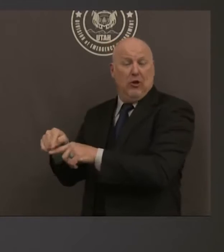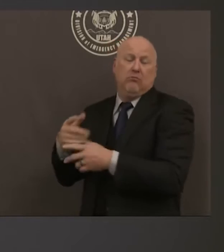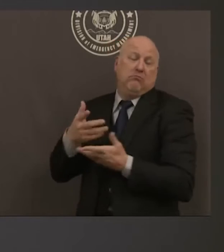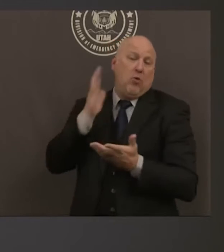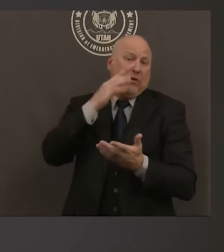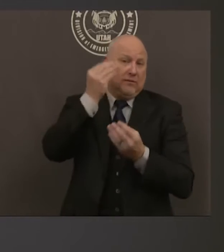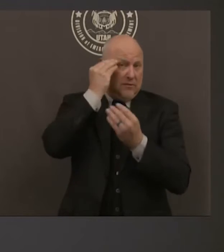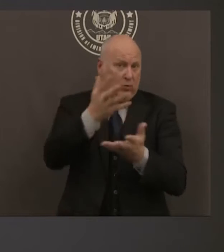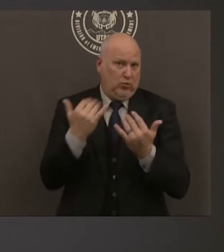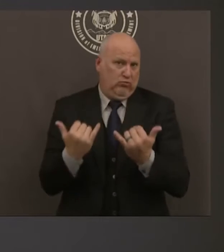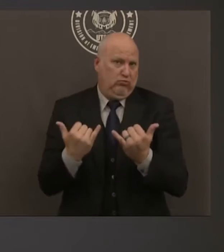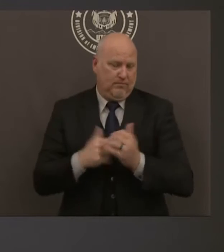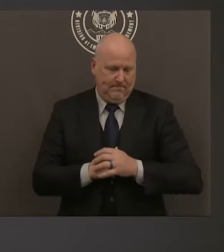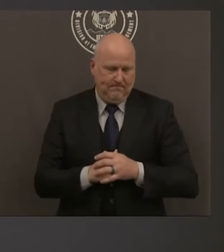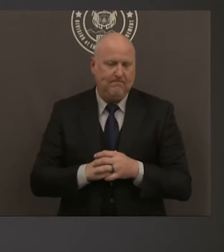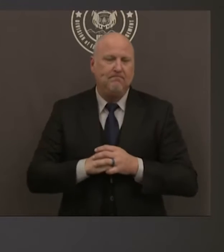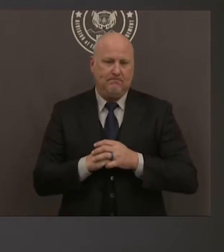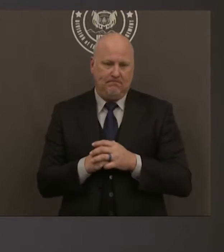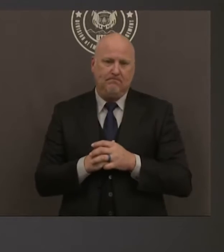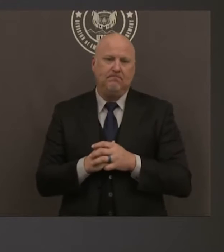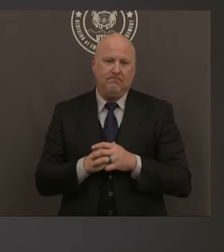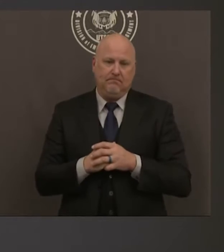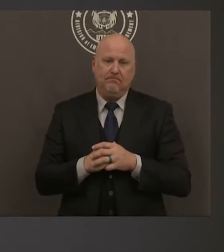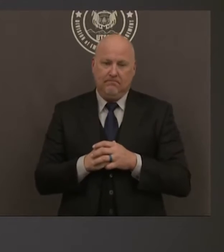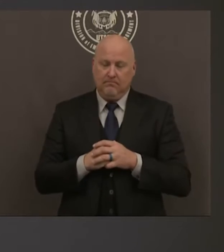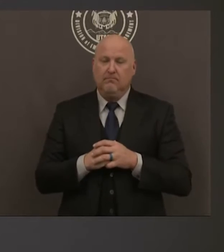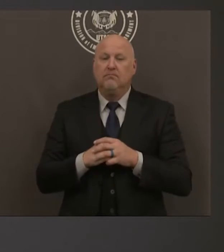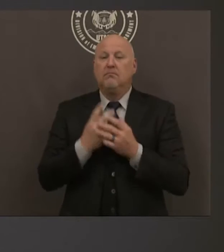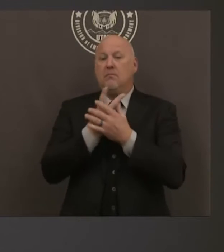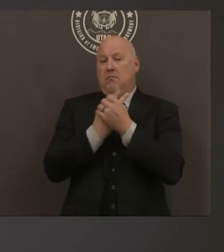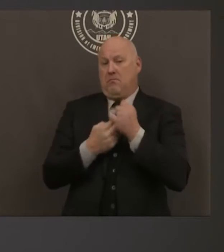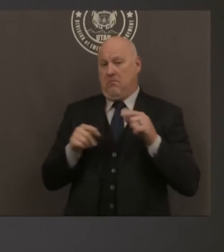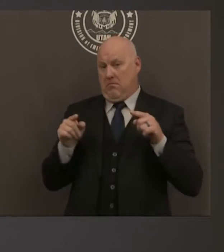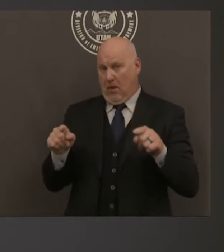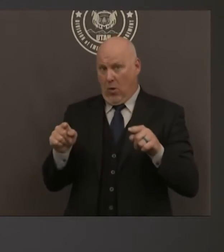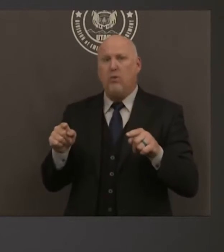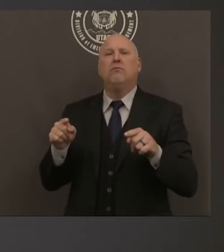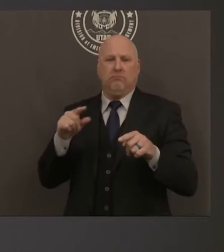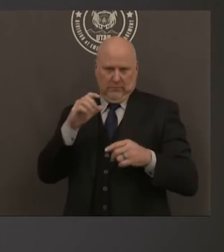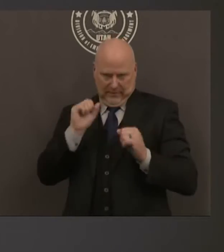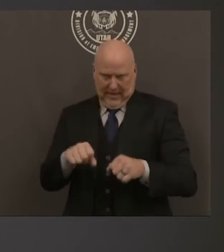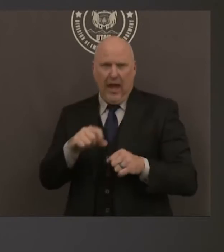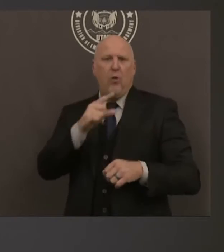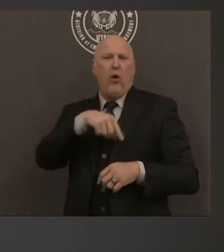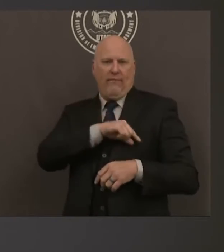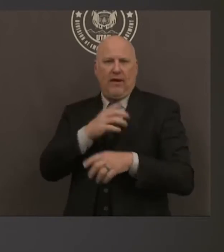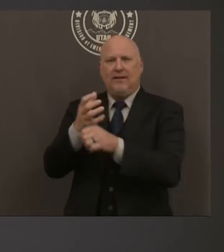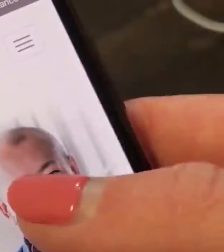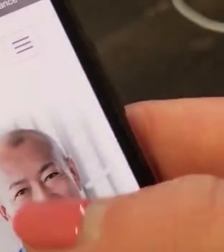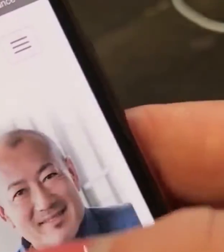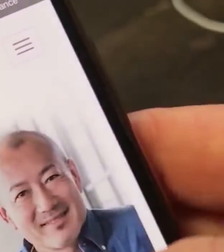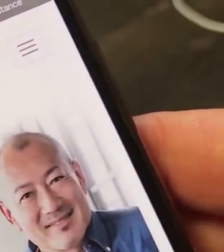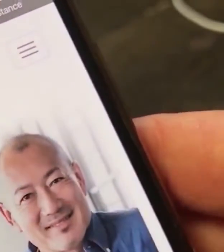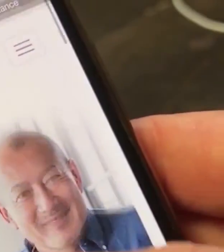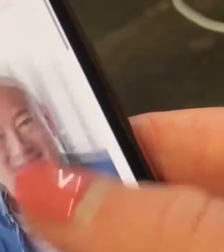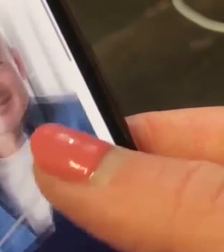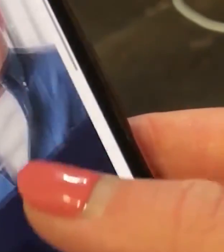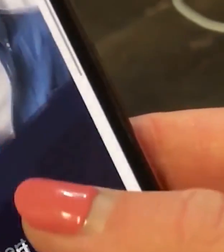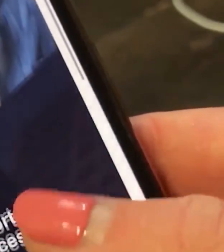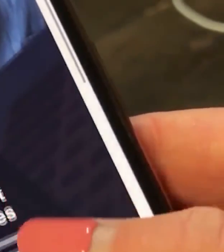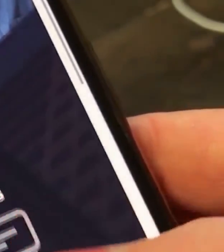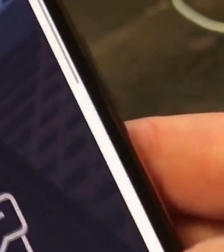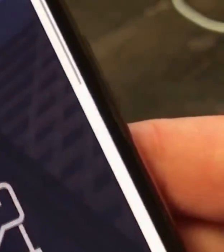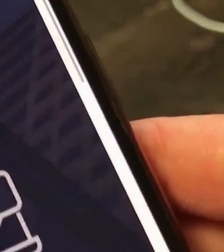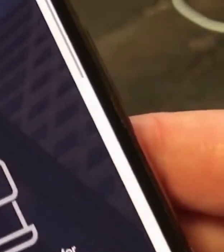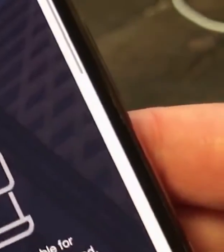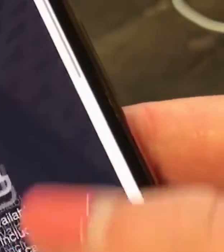qualify for the additional $600 per week as part of the CARES Act. And those that have applied for